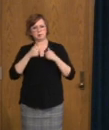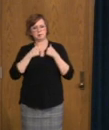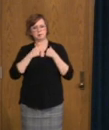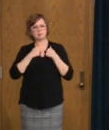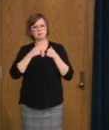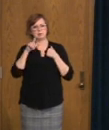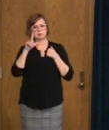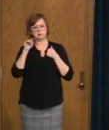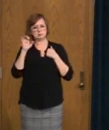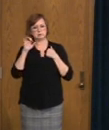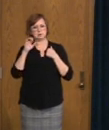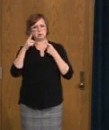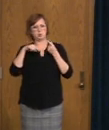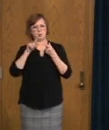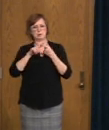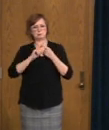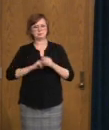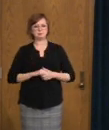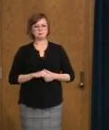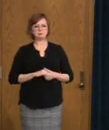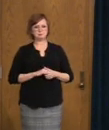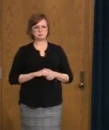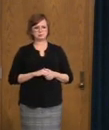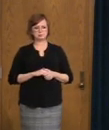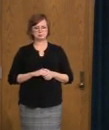vaccines rolling out to those long-term care facilities.